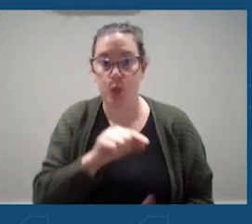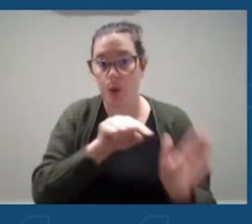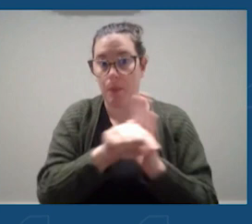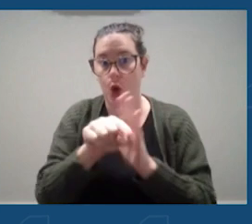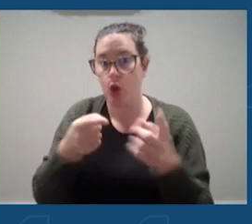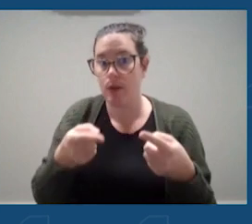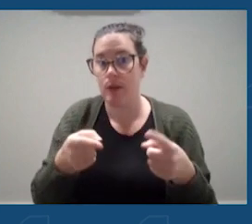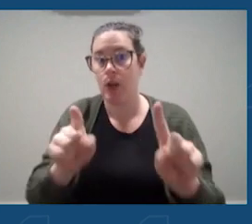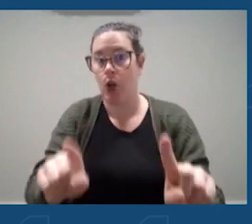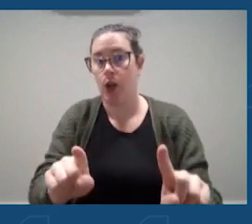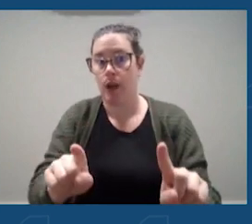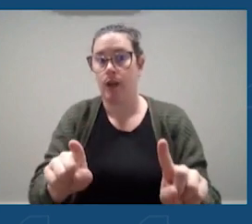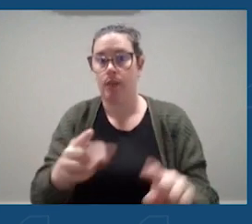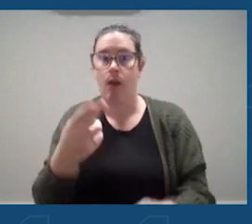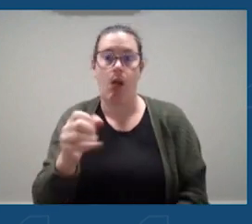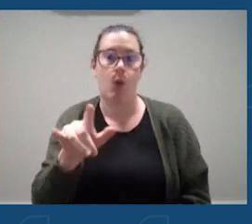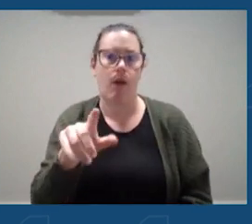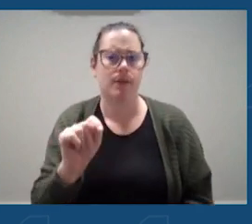Holocaust.